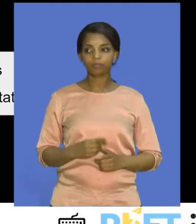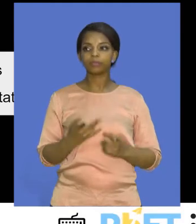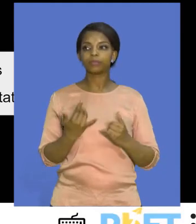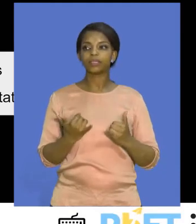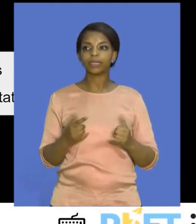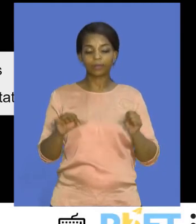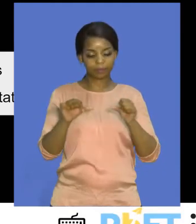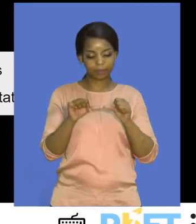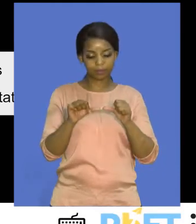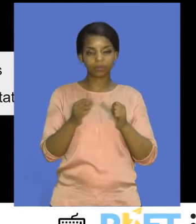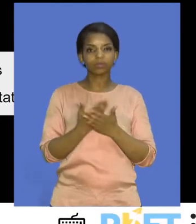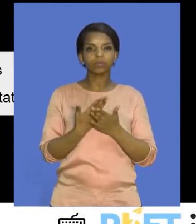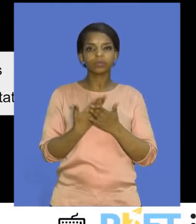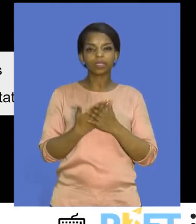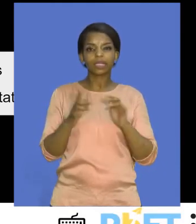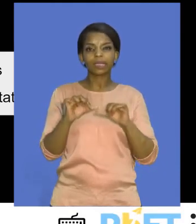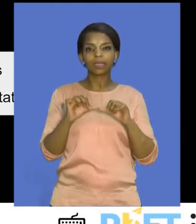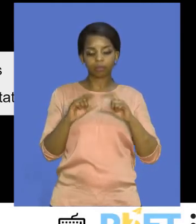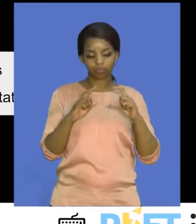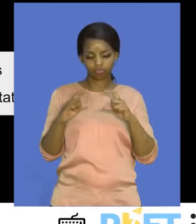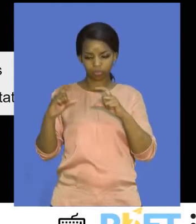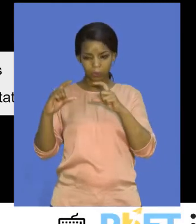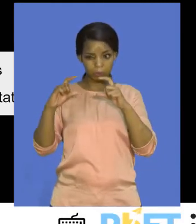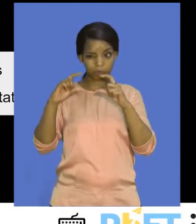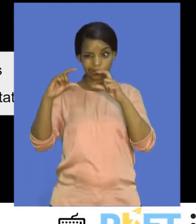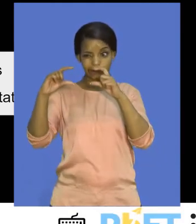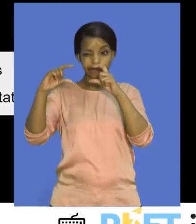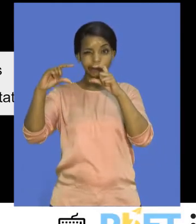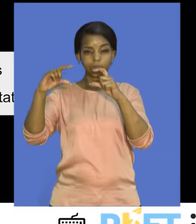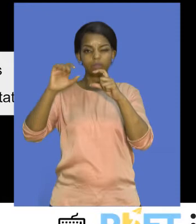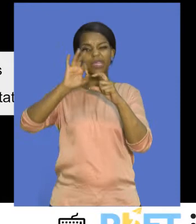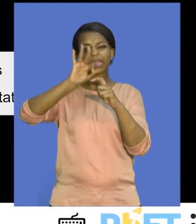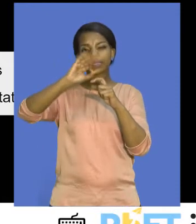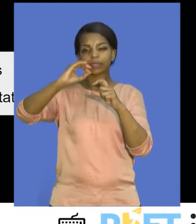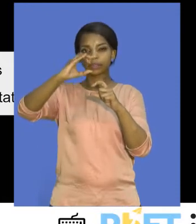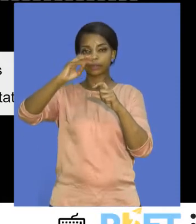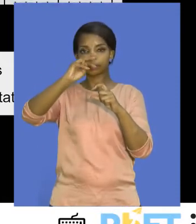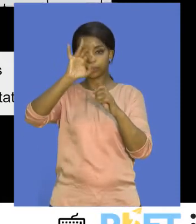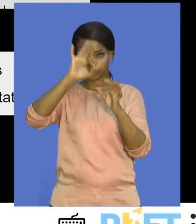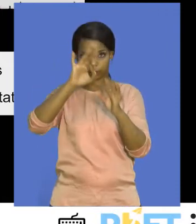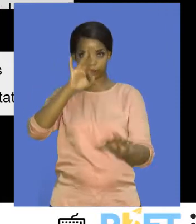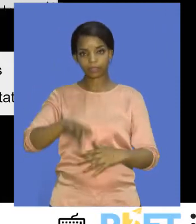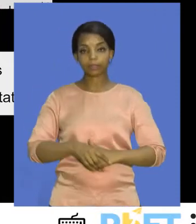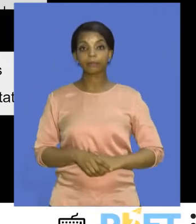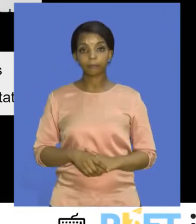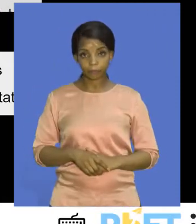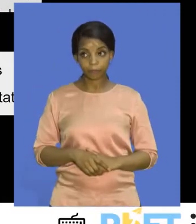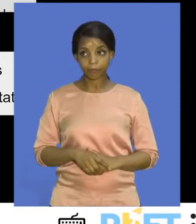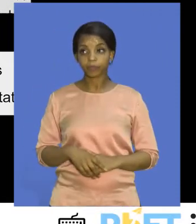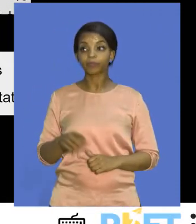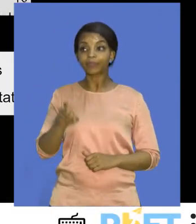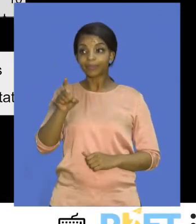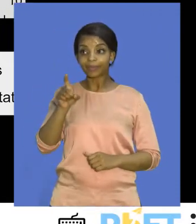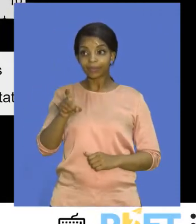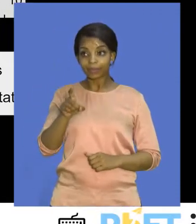it like that. It's exactly 3 centimeters, right? So that's the distance over there. Okay, we're not going to change